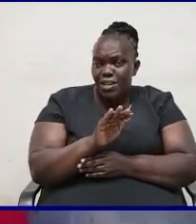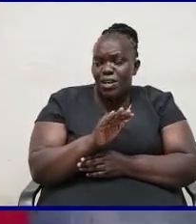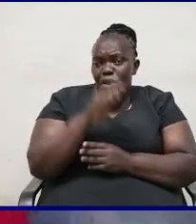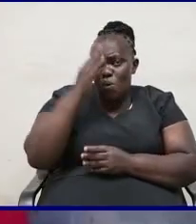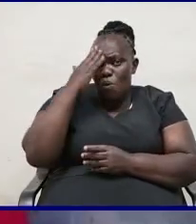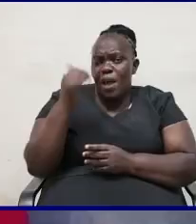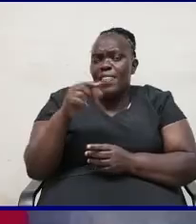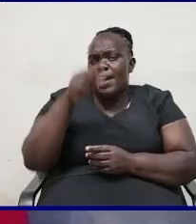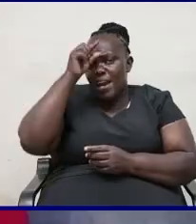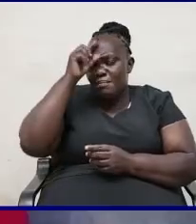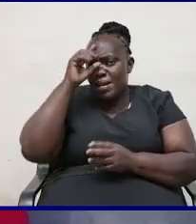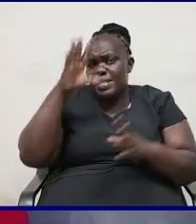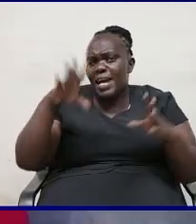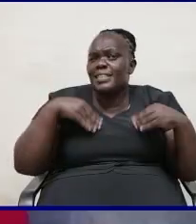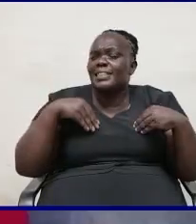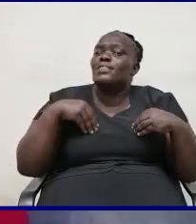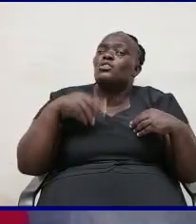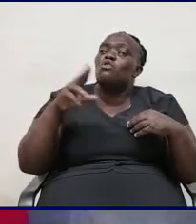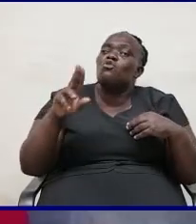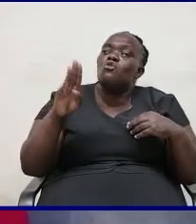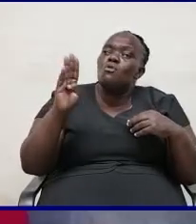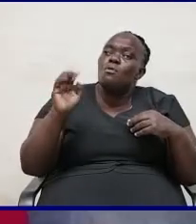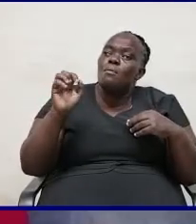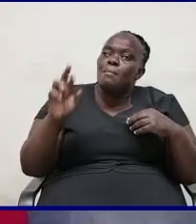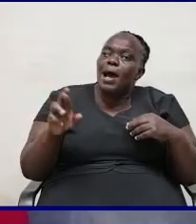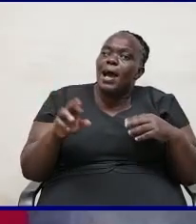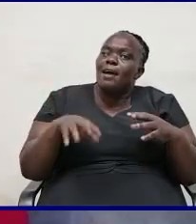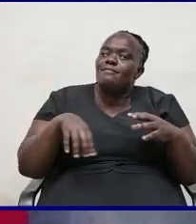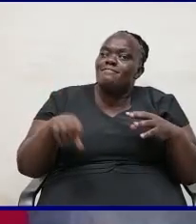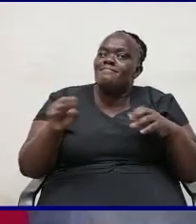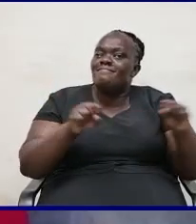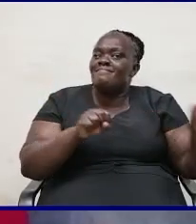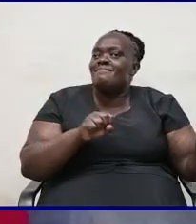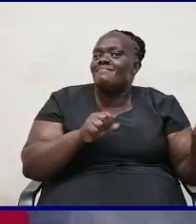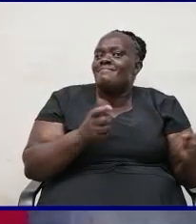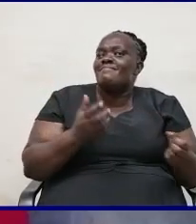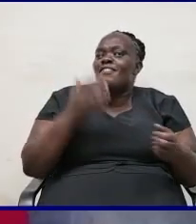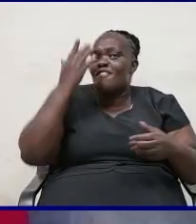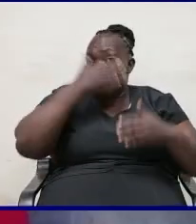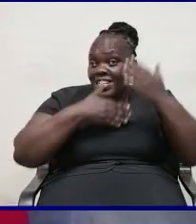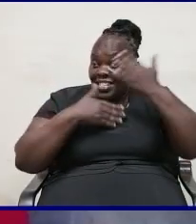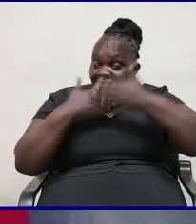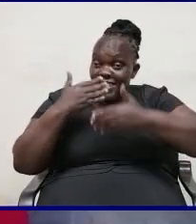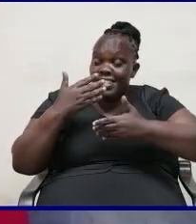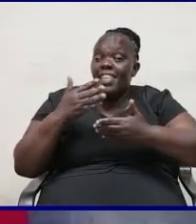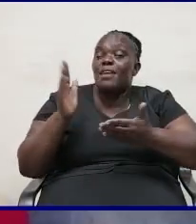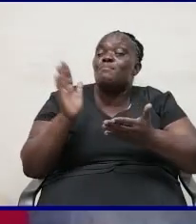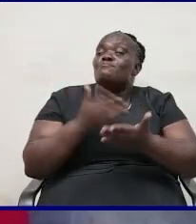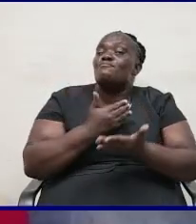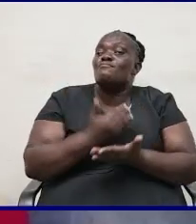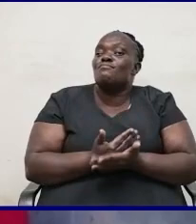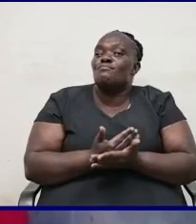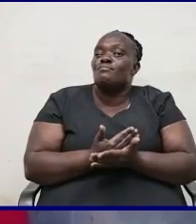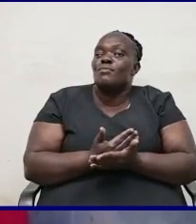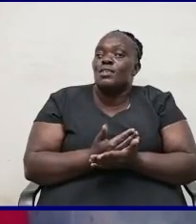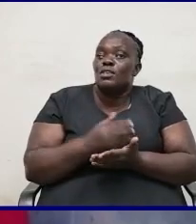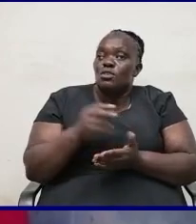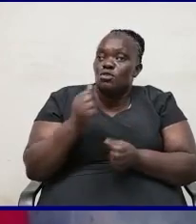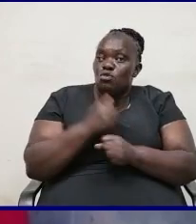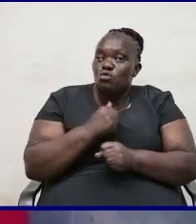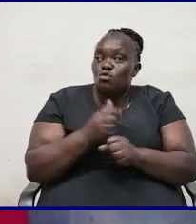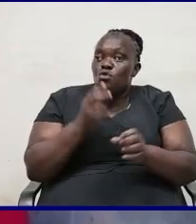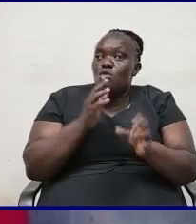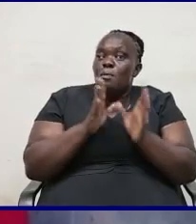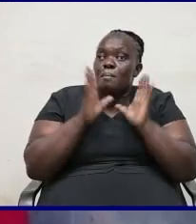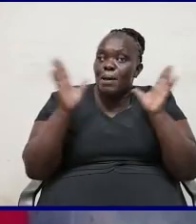did the government allow Uber Safari to take over? Are you phasing them out? Another question is that, did you do